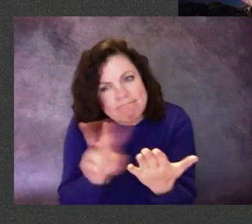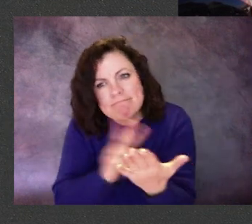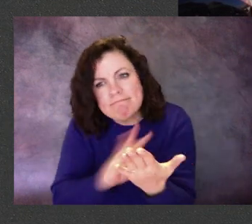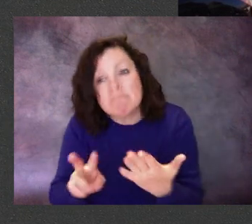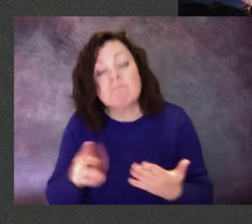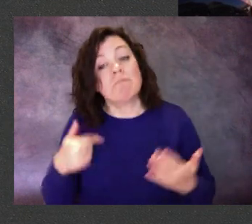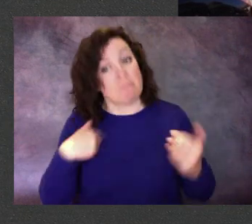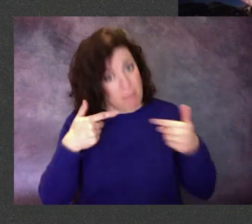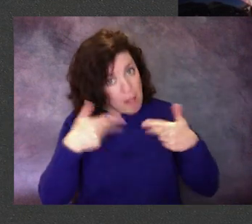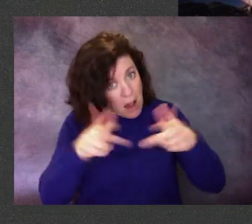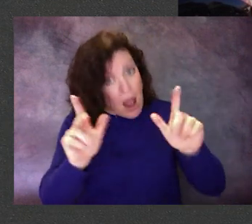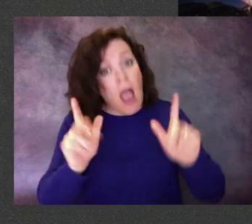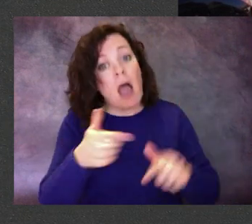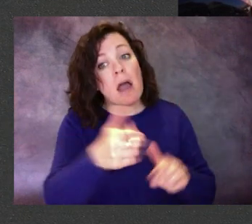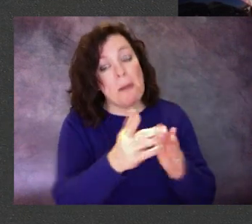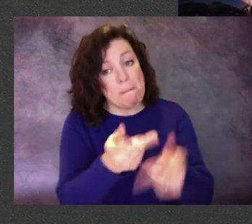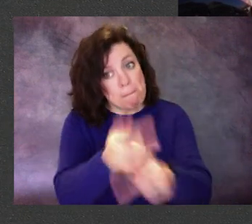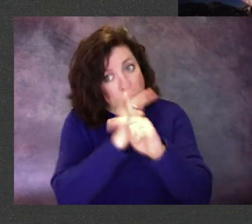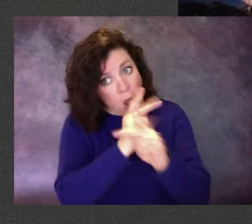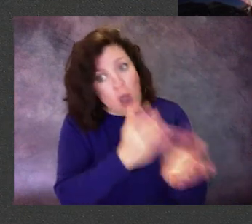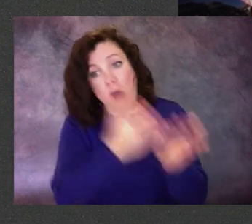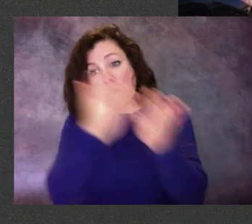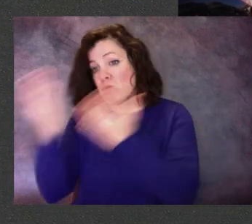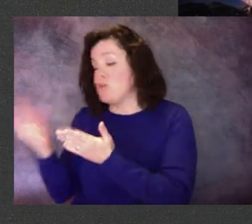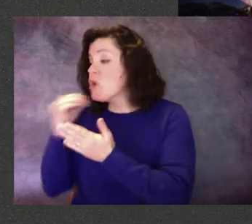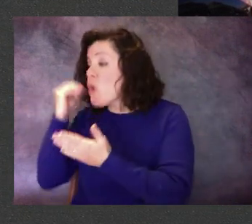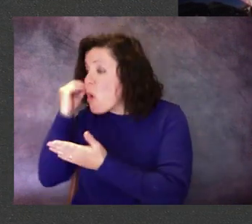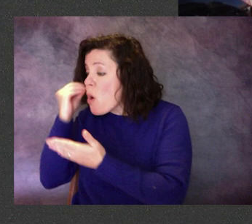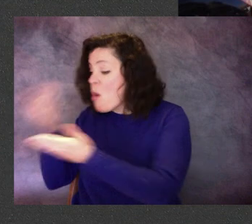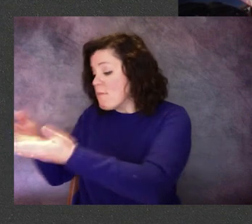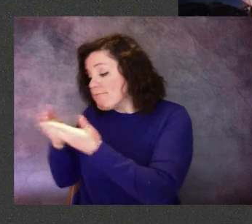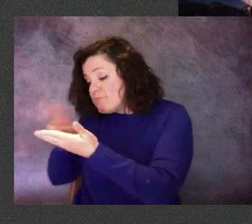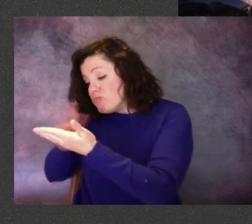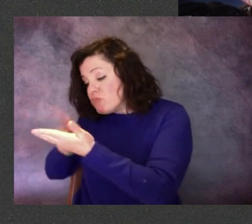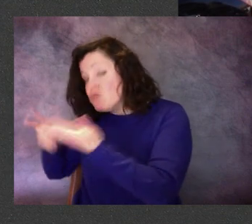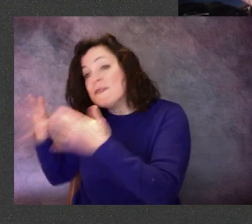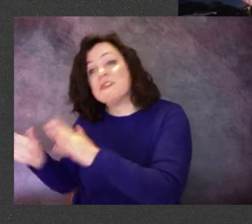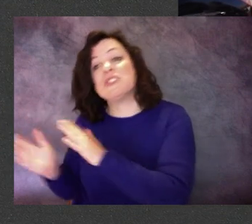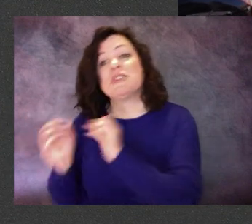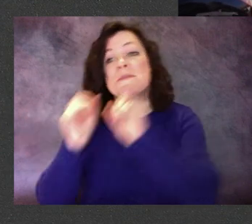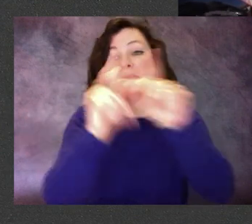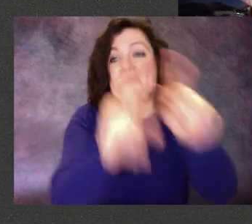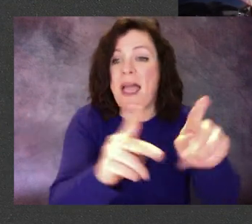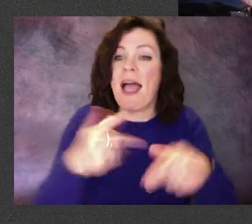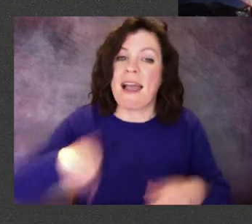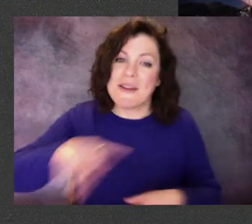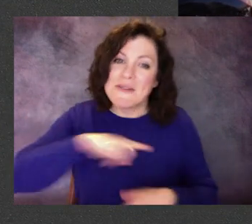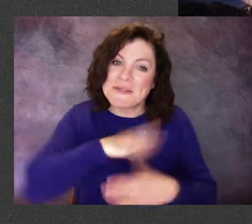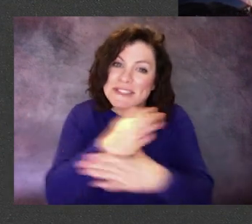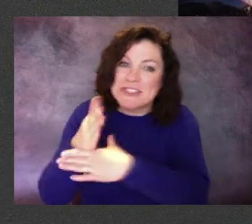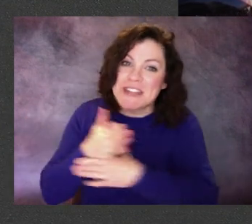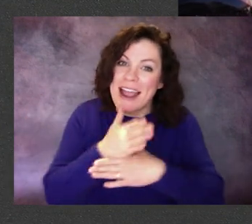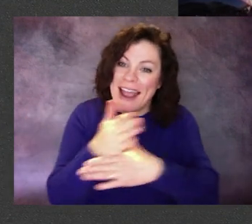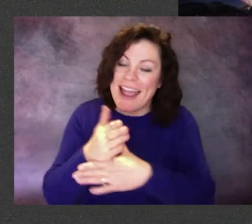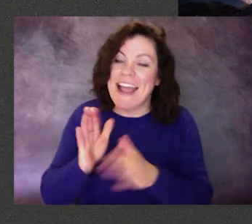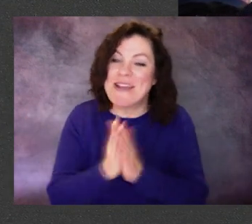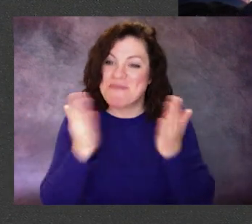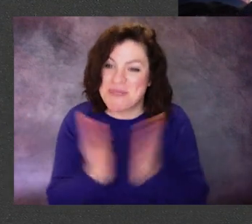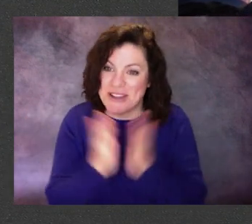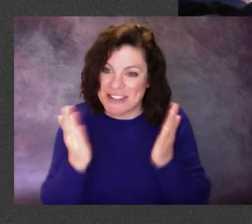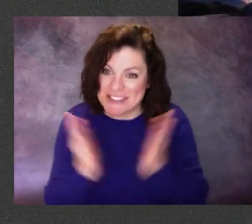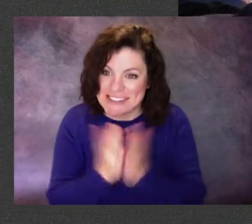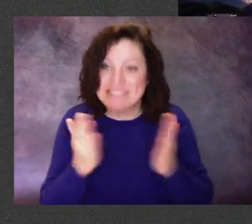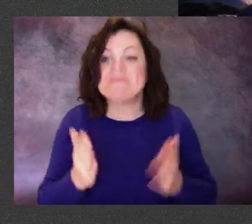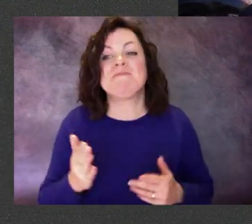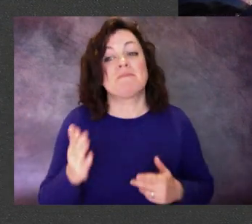them home. You can take them home, and then you bring them back. We just get to share here. It's so fun. And one of the best ways that we get to share here, everybody gets